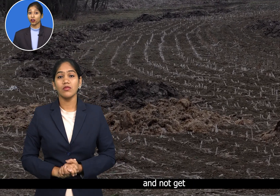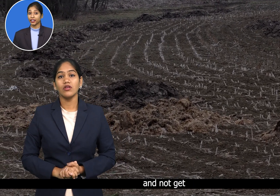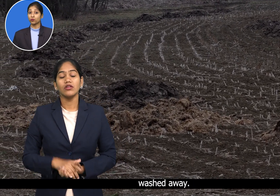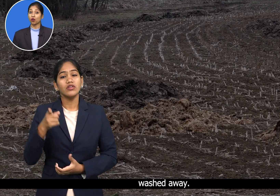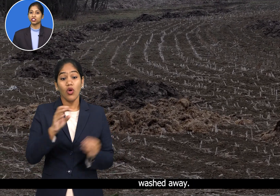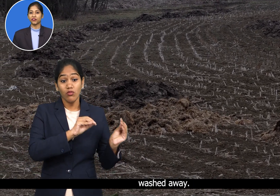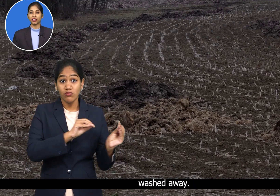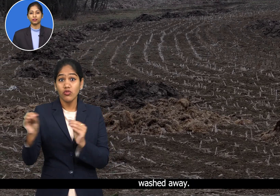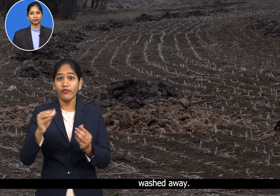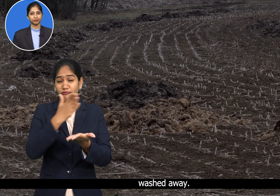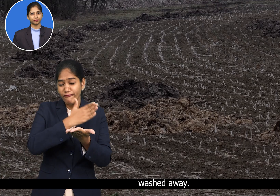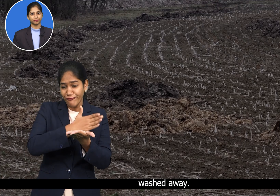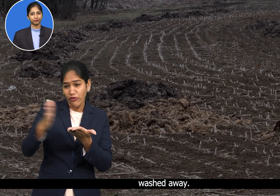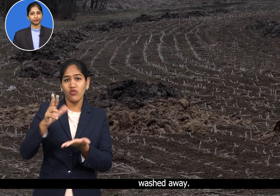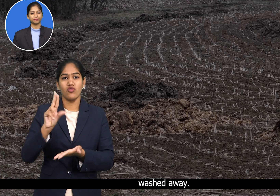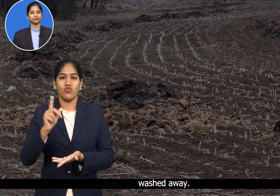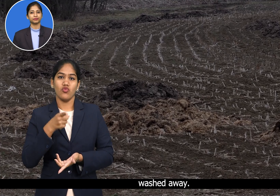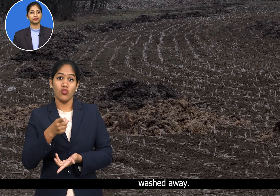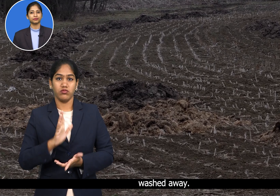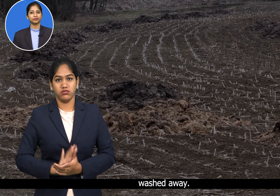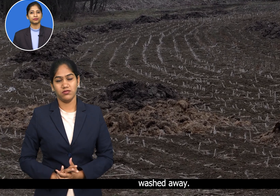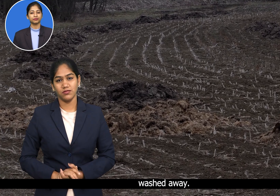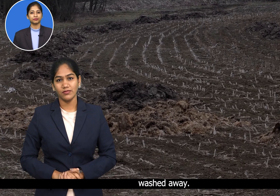And not get washed away.